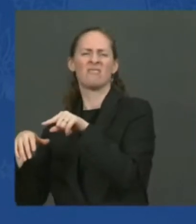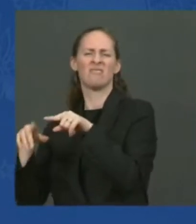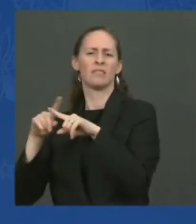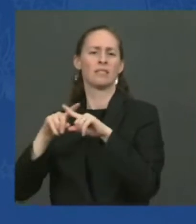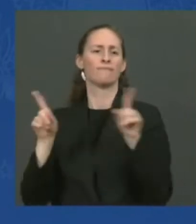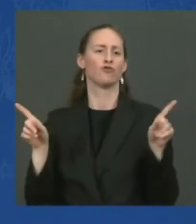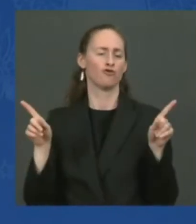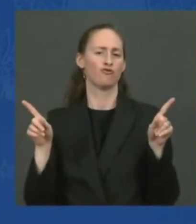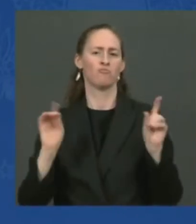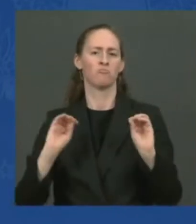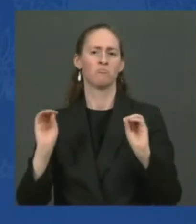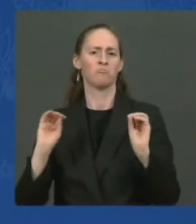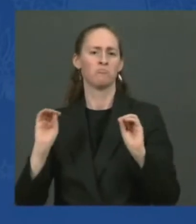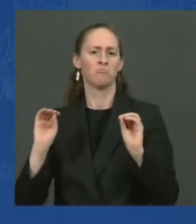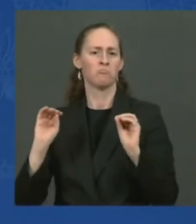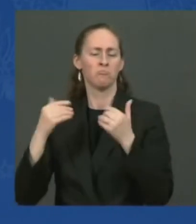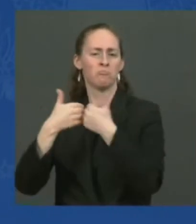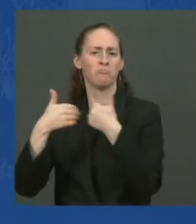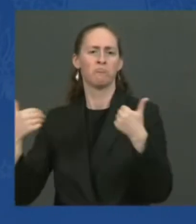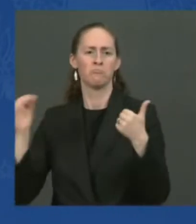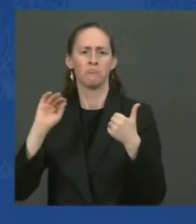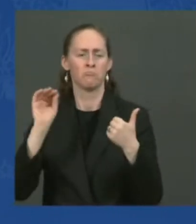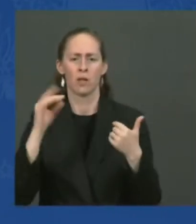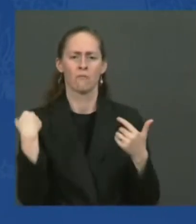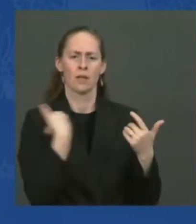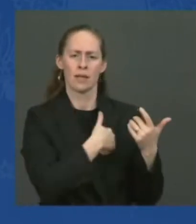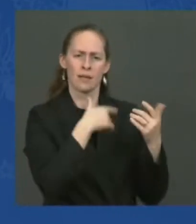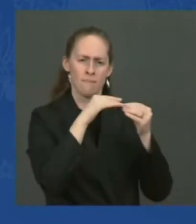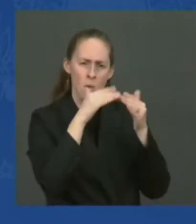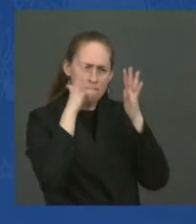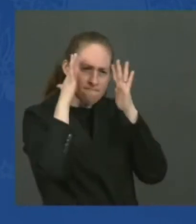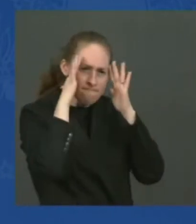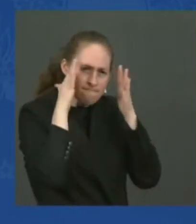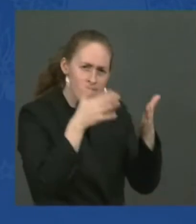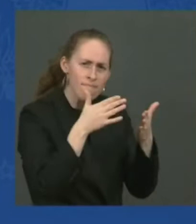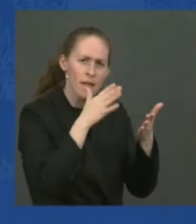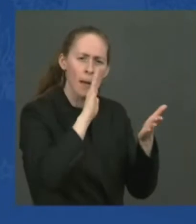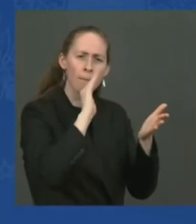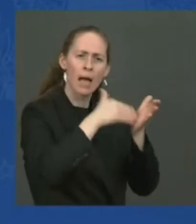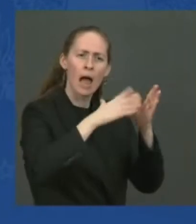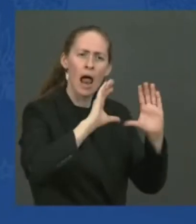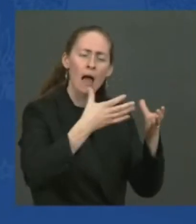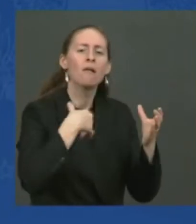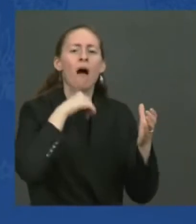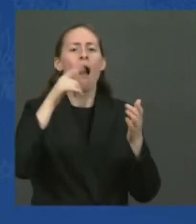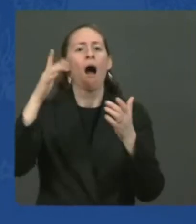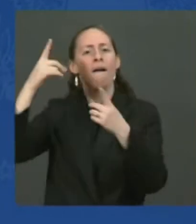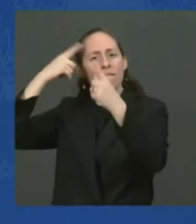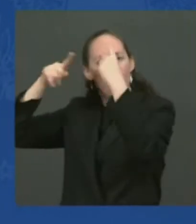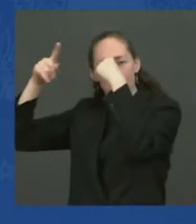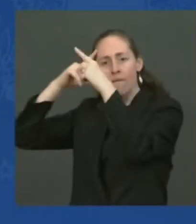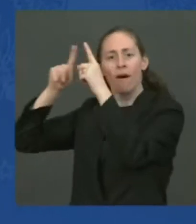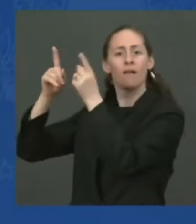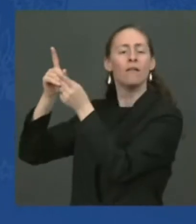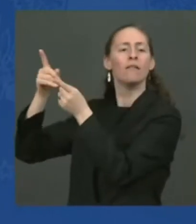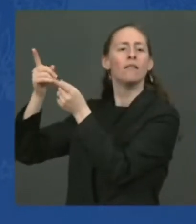out, not the top down. There were plenty of bumps along the way, but we got there because we were all committed